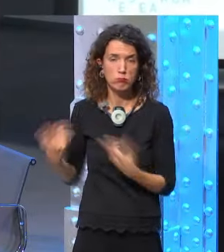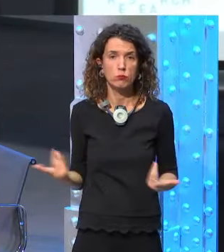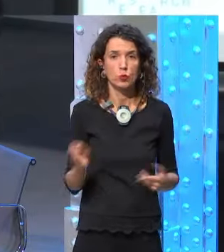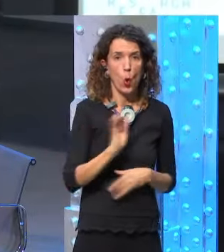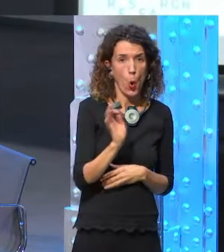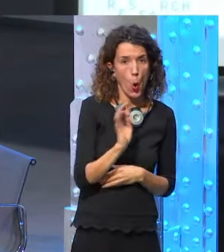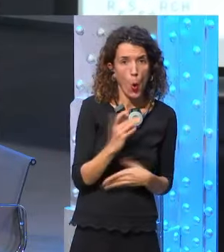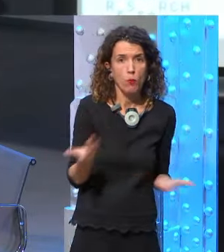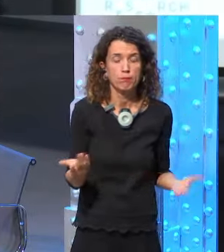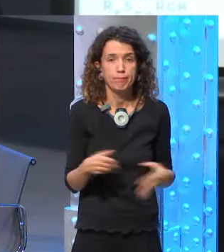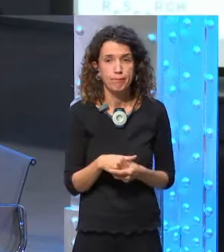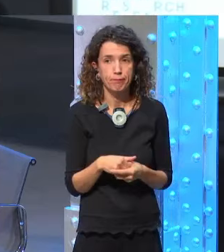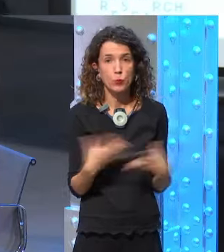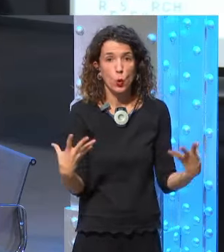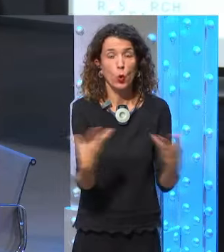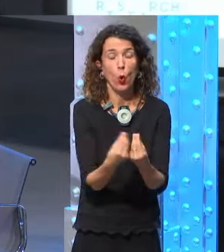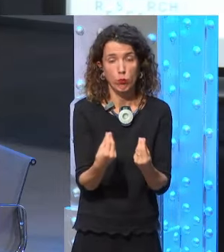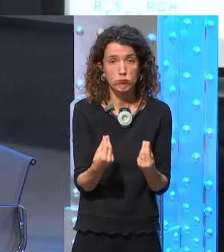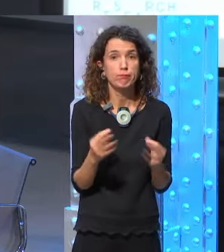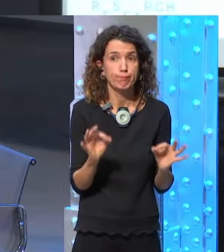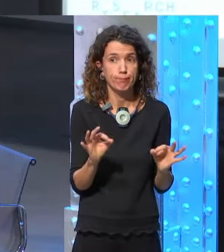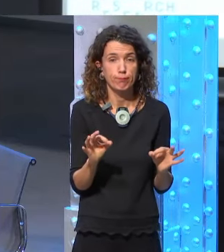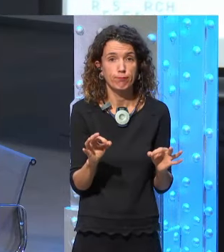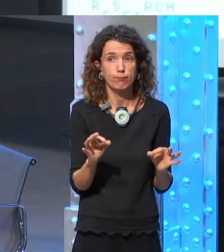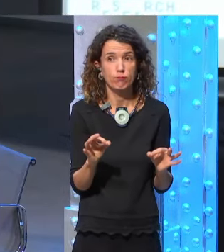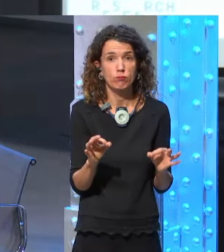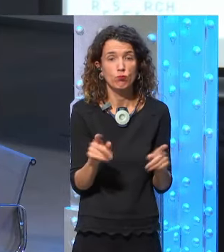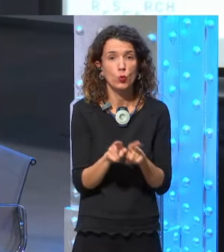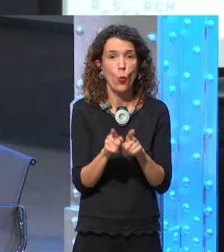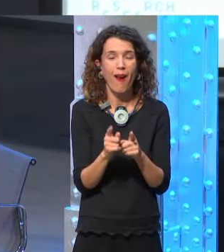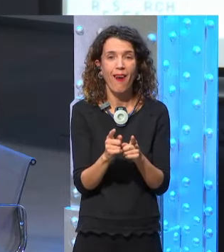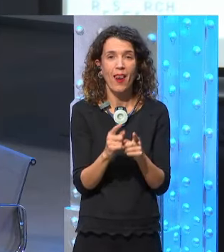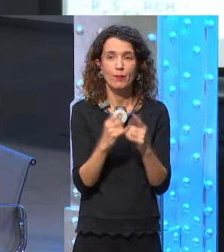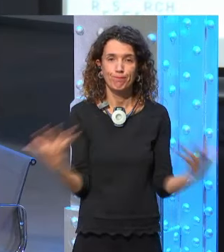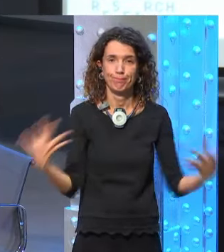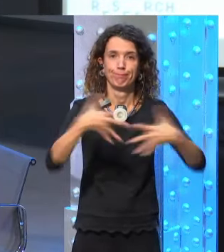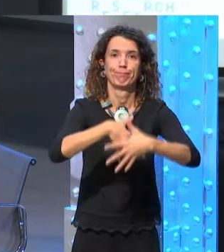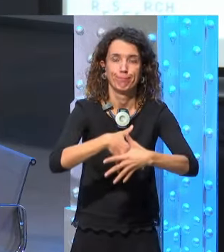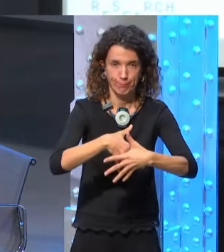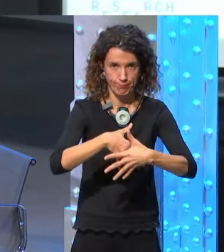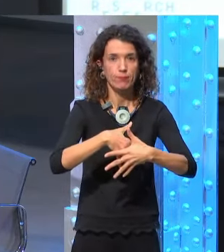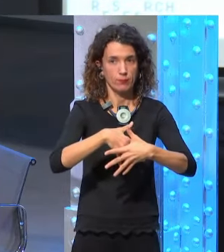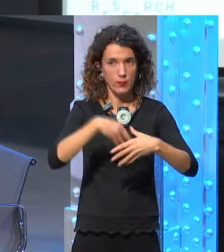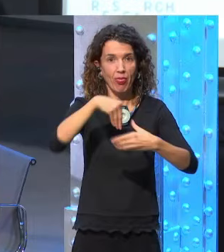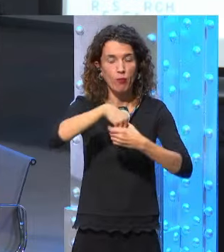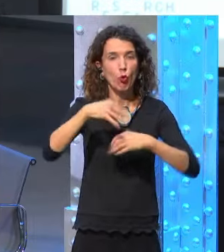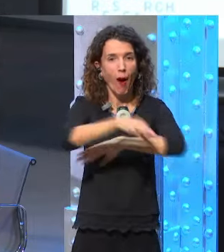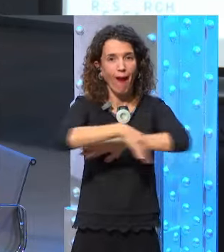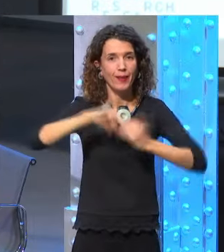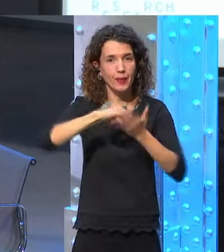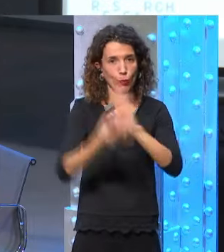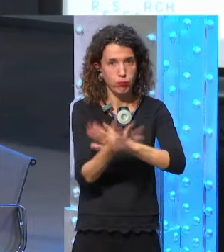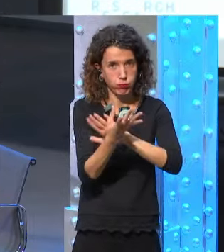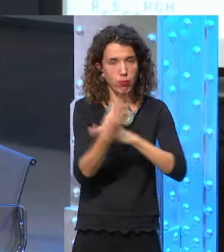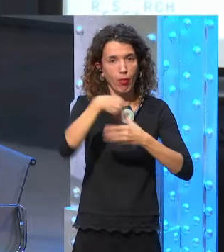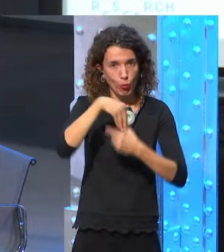synergy, and expressing the way that these constructions come together. And so we thought, okay, we need to start